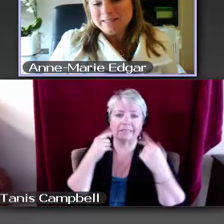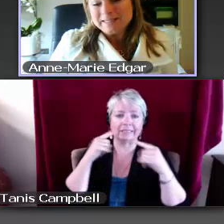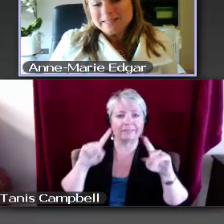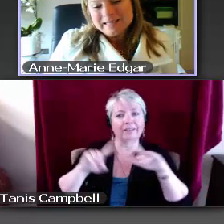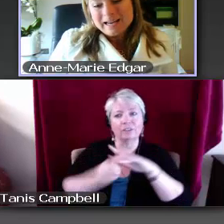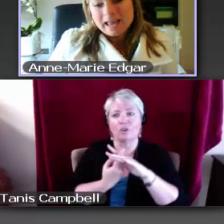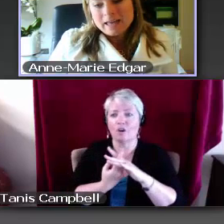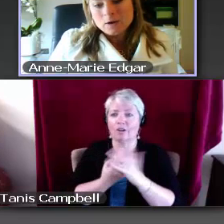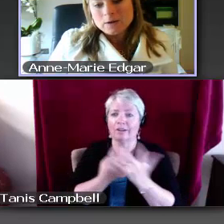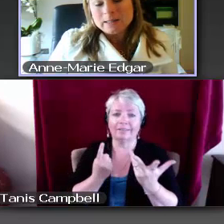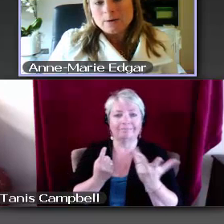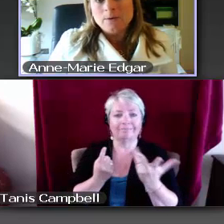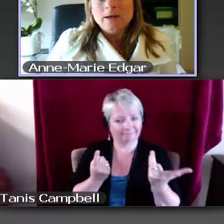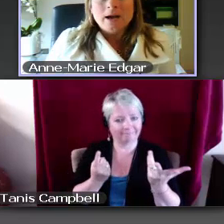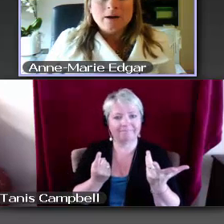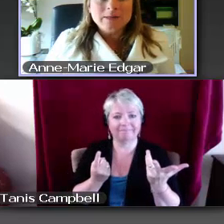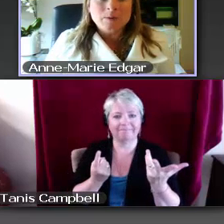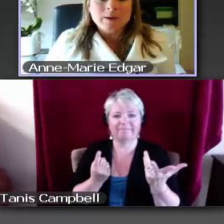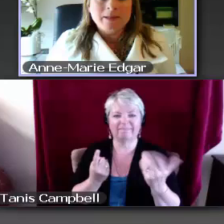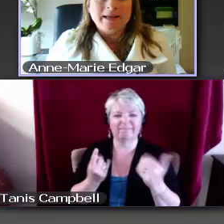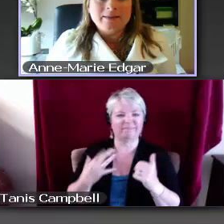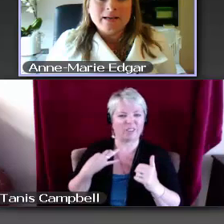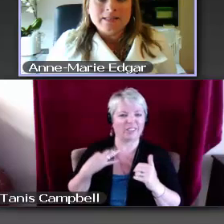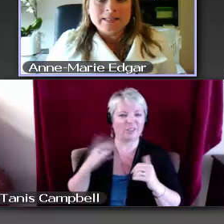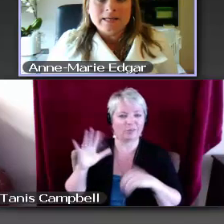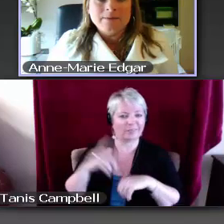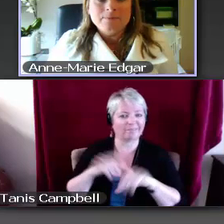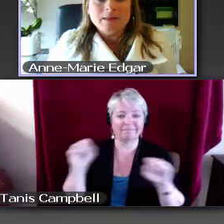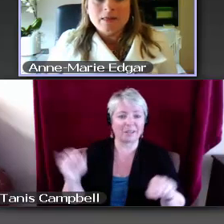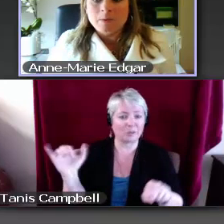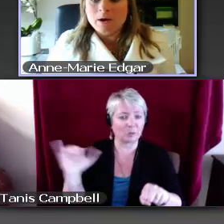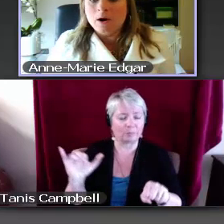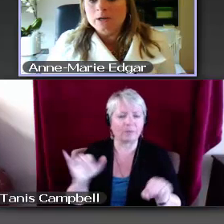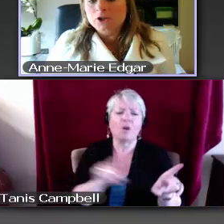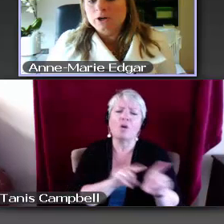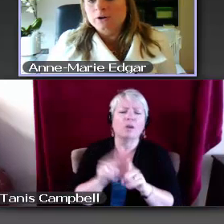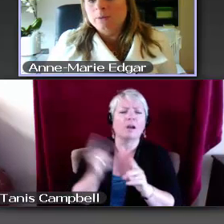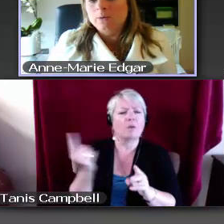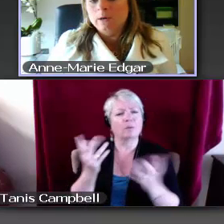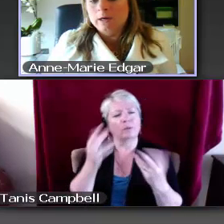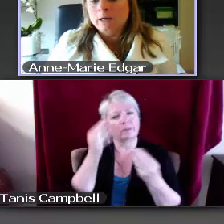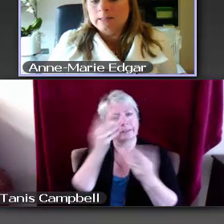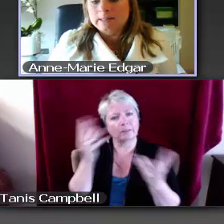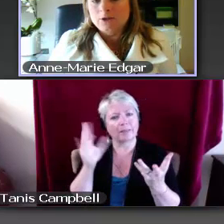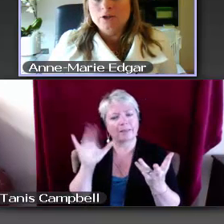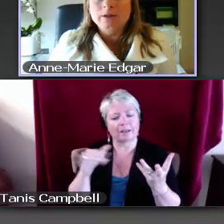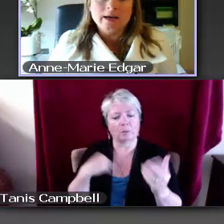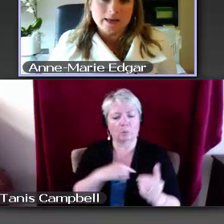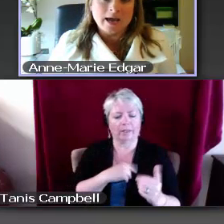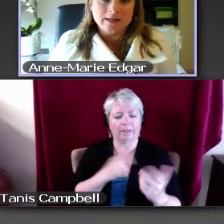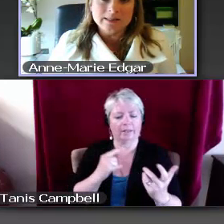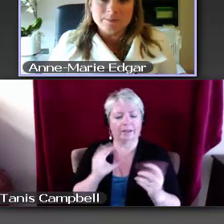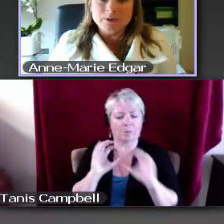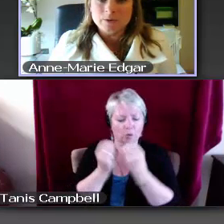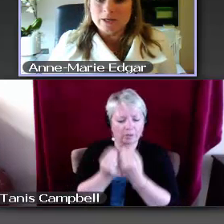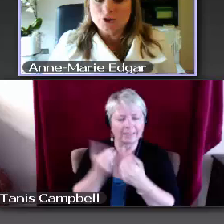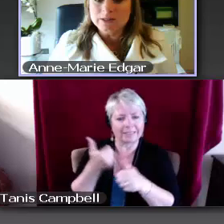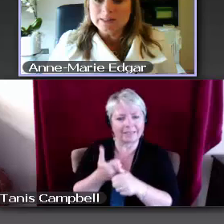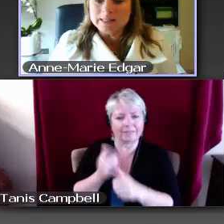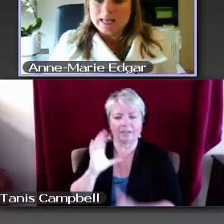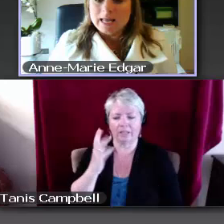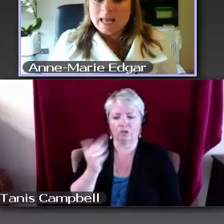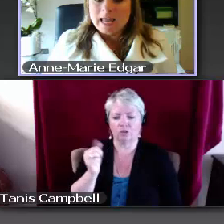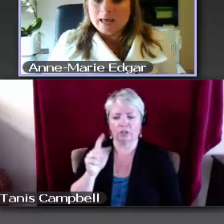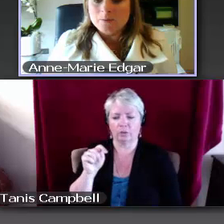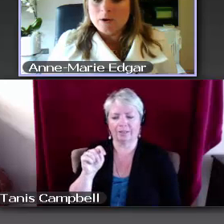labor force. And also, I always want to plant the idea that we are a charitable organization that can accept